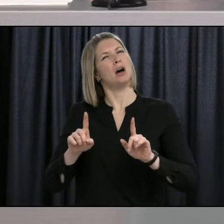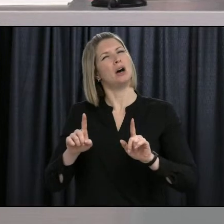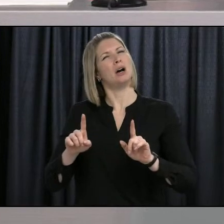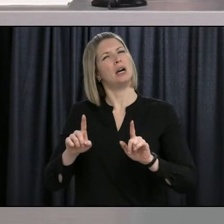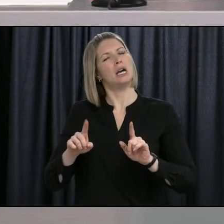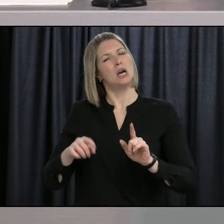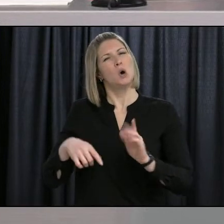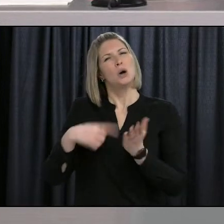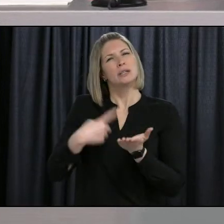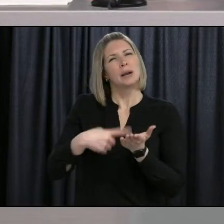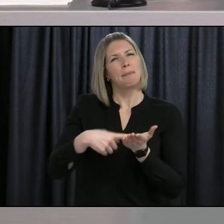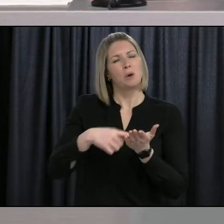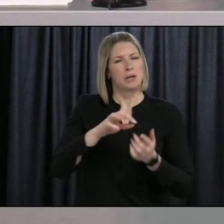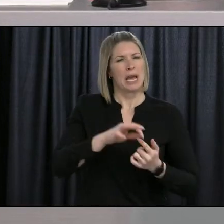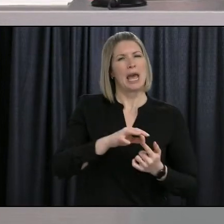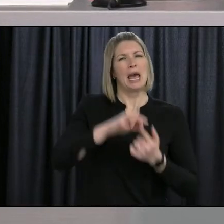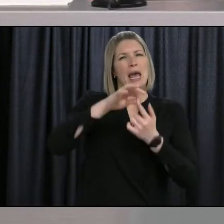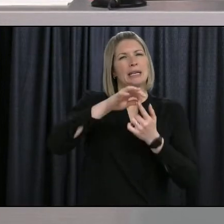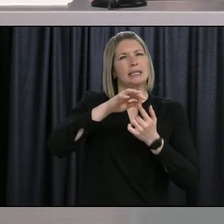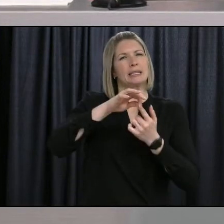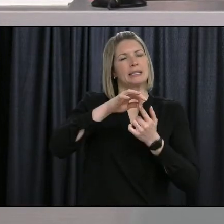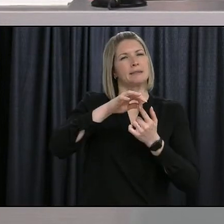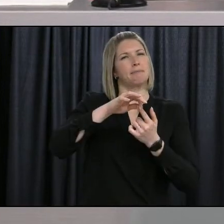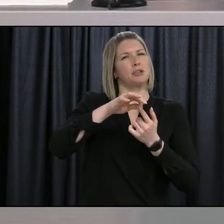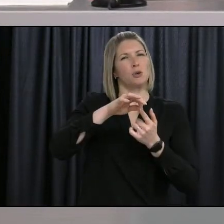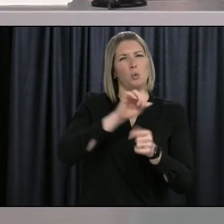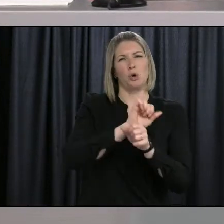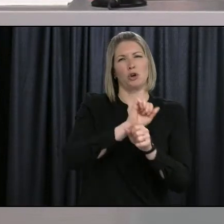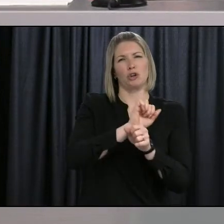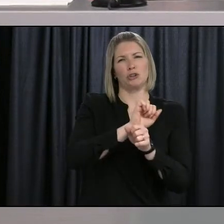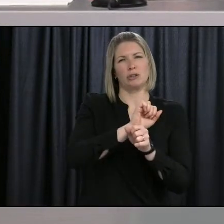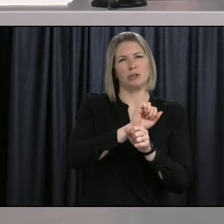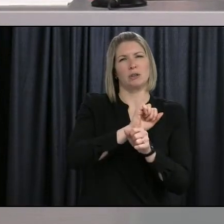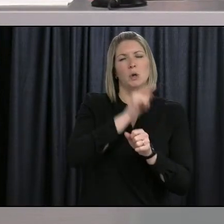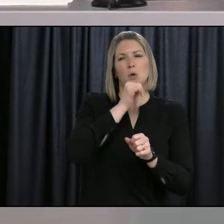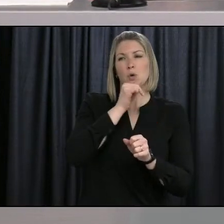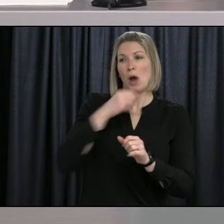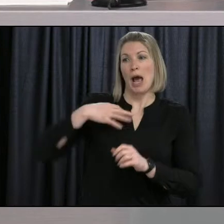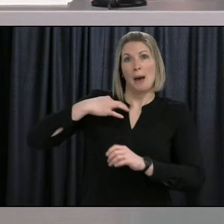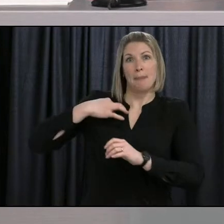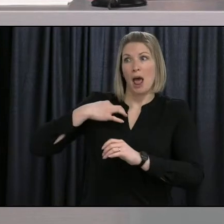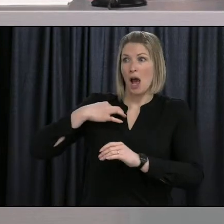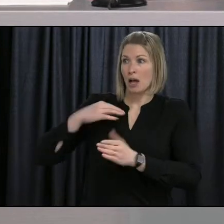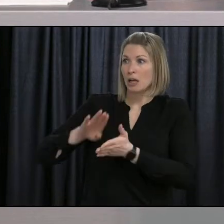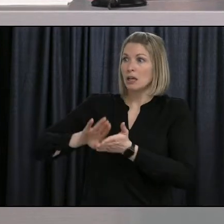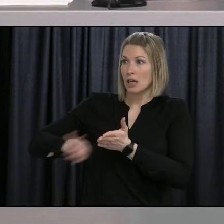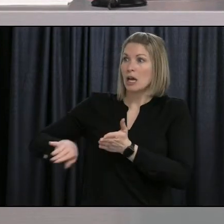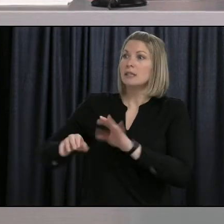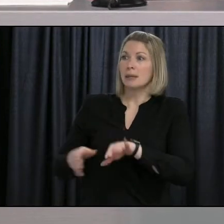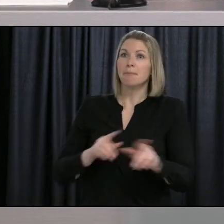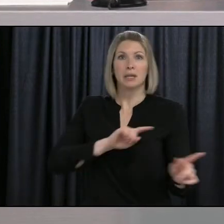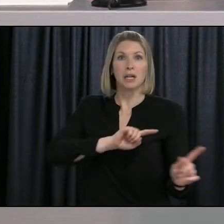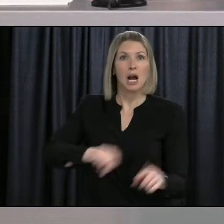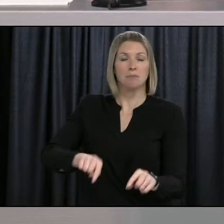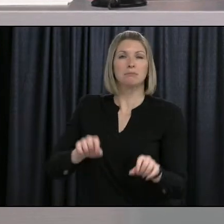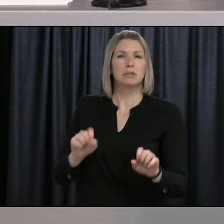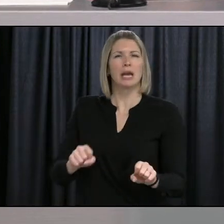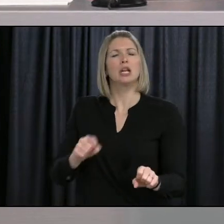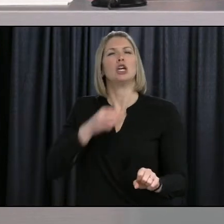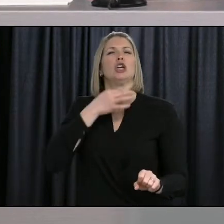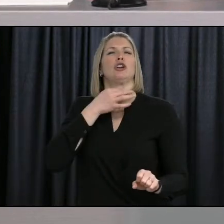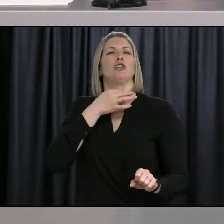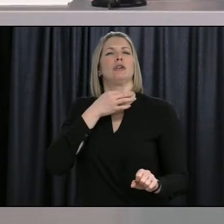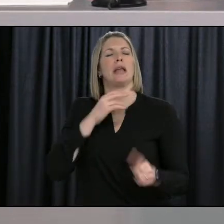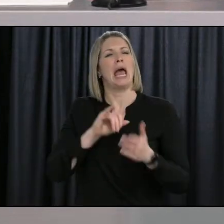exempt workers. I'm wondering if you could briefly explain the concept of an exempt worker and perhaps give us an idea of how we're monitoring their activities